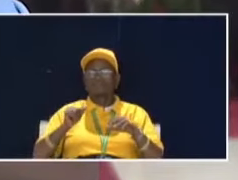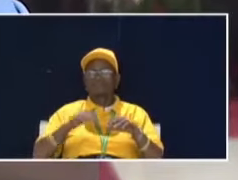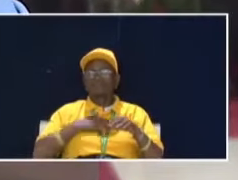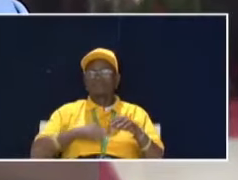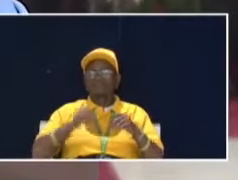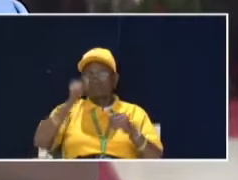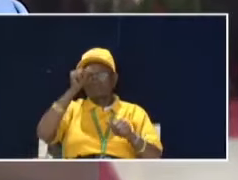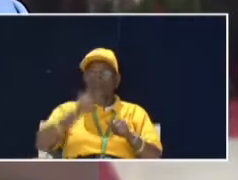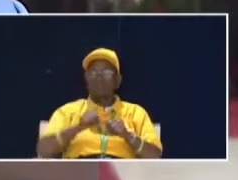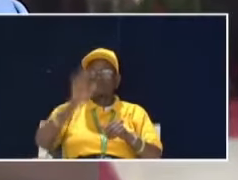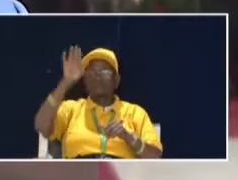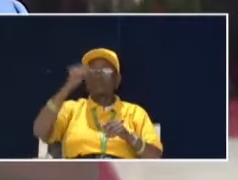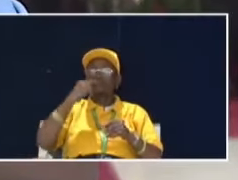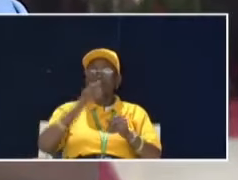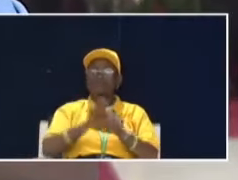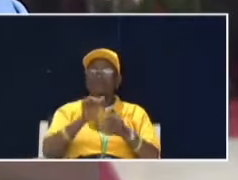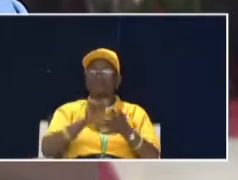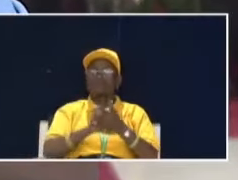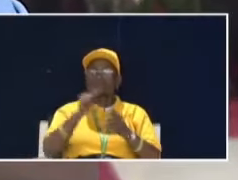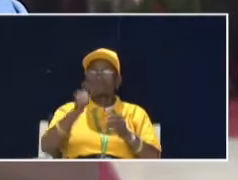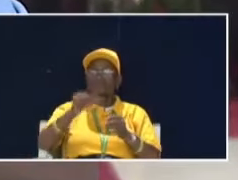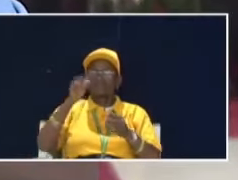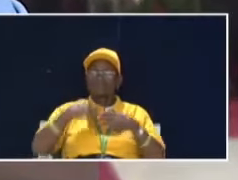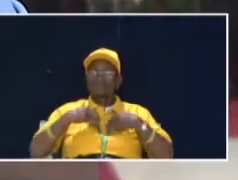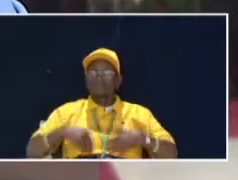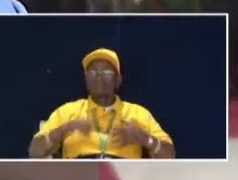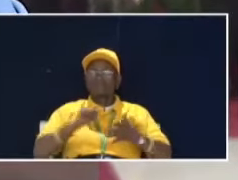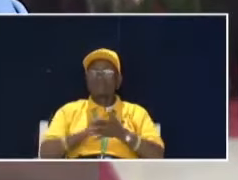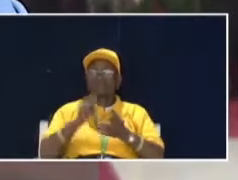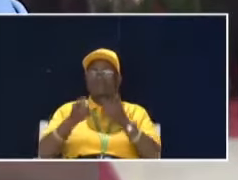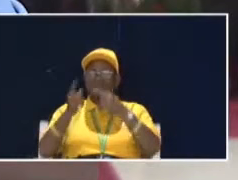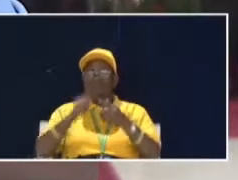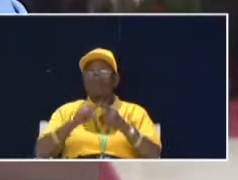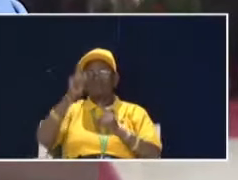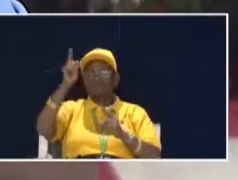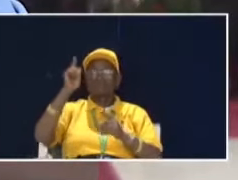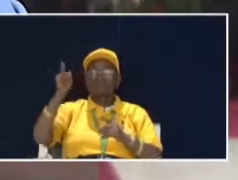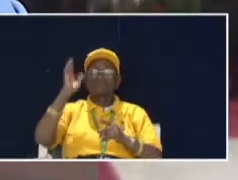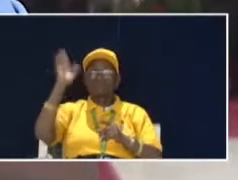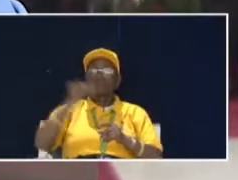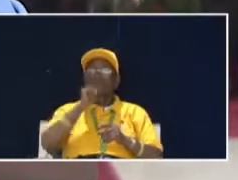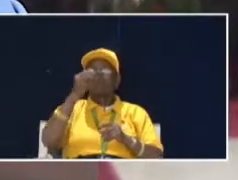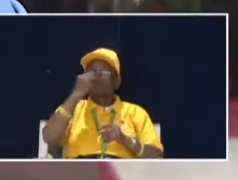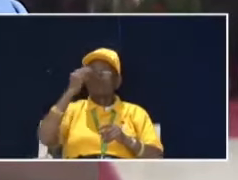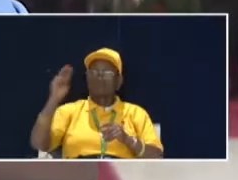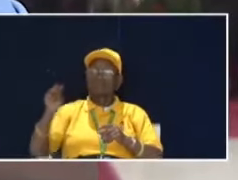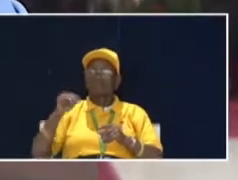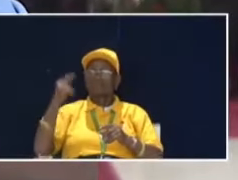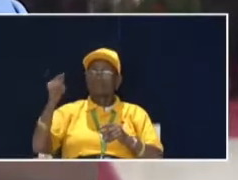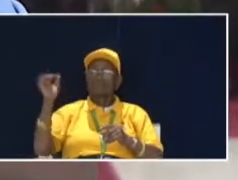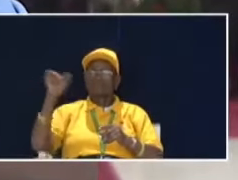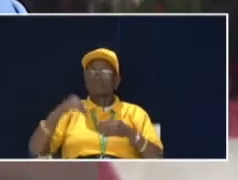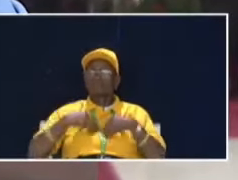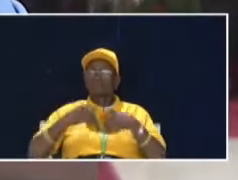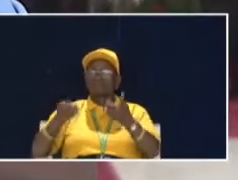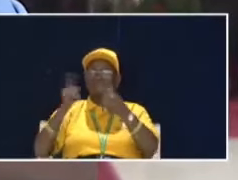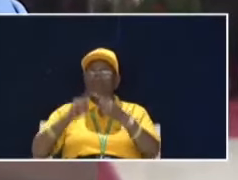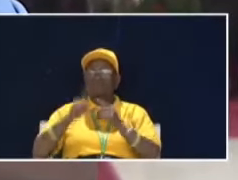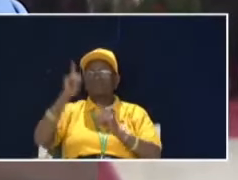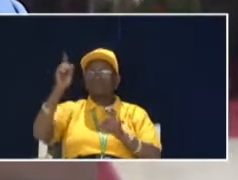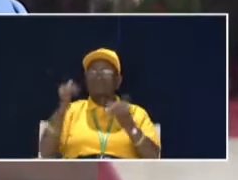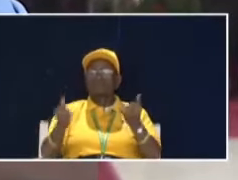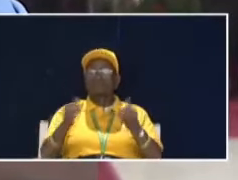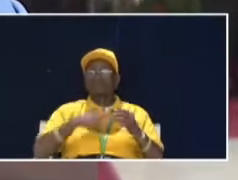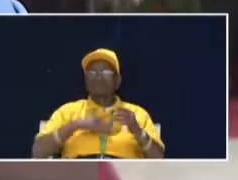Please remember your promise that whosoever will come unto you, you will no wise cast out. They've come to you now, my Father,